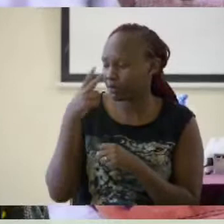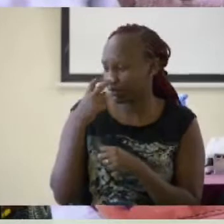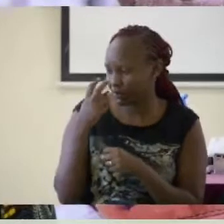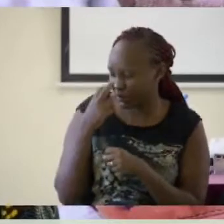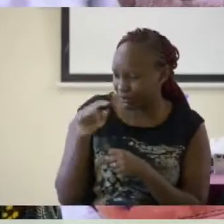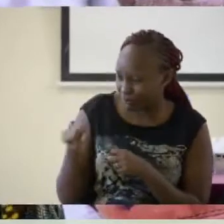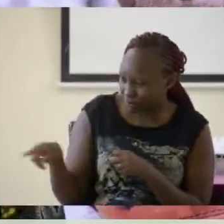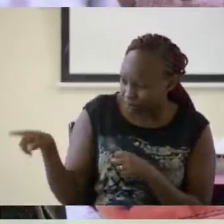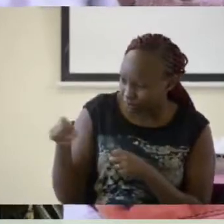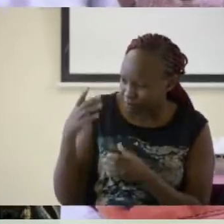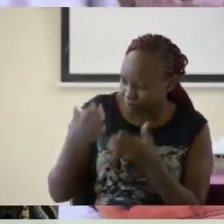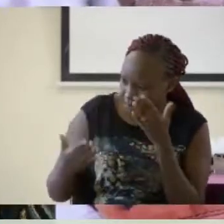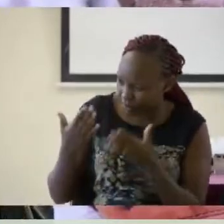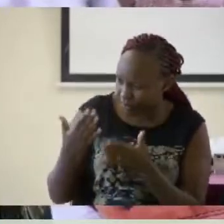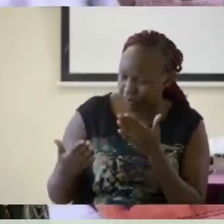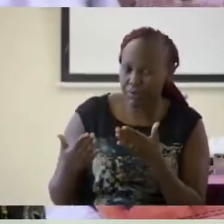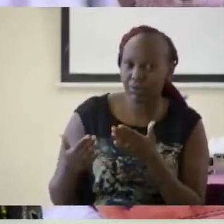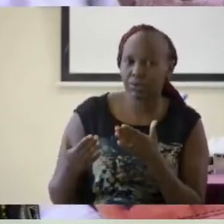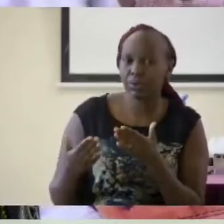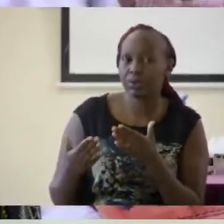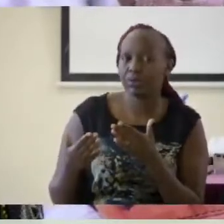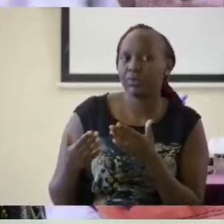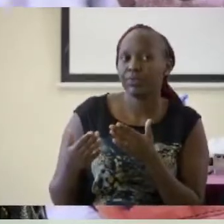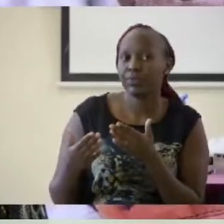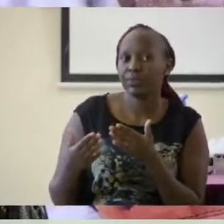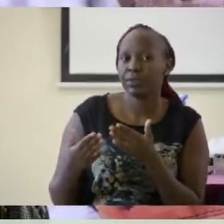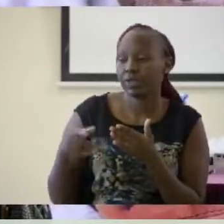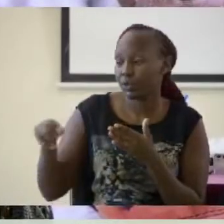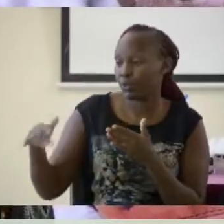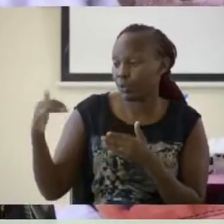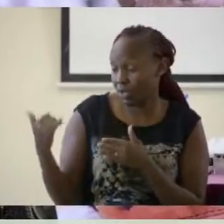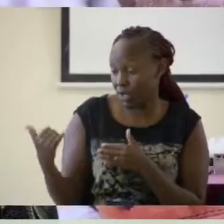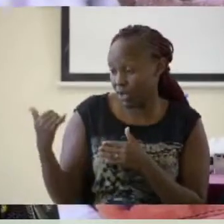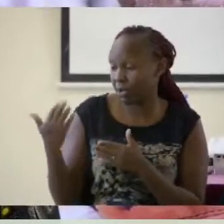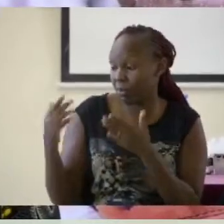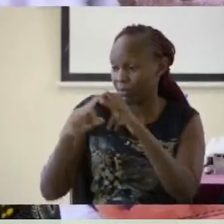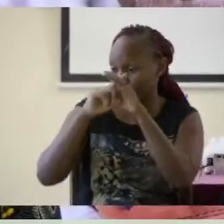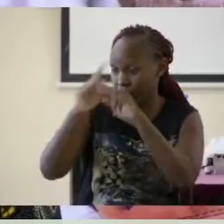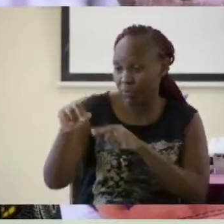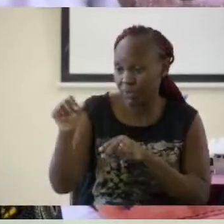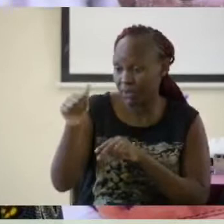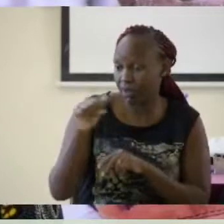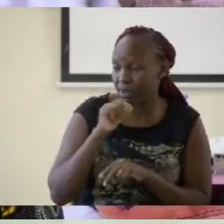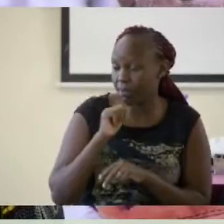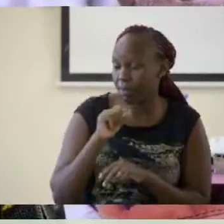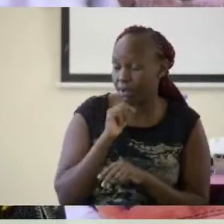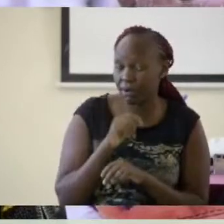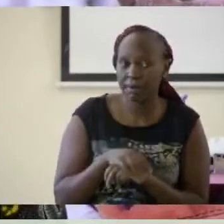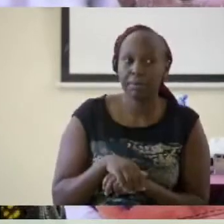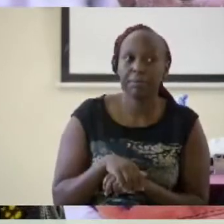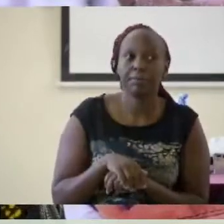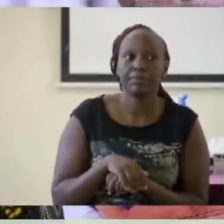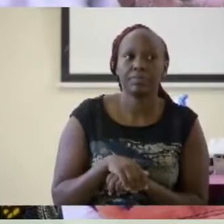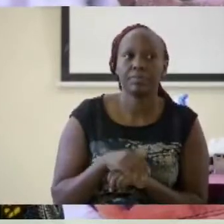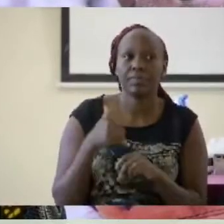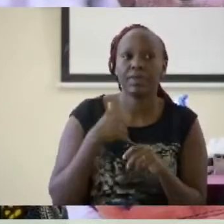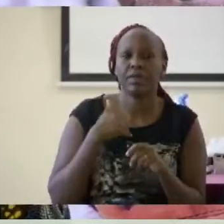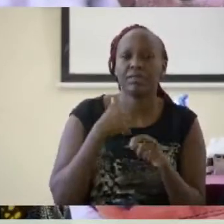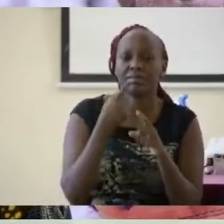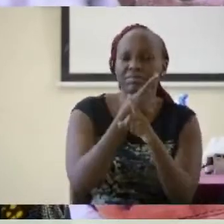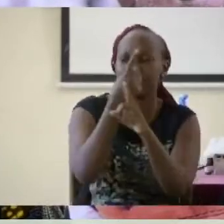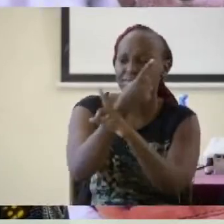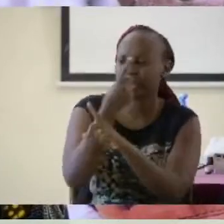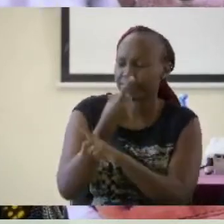suspected that they'll probably go off with, because they are young, with other men. So there was all manner